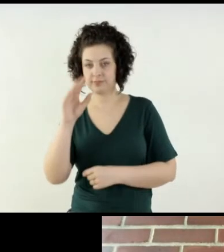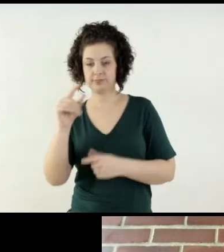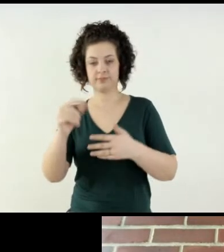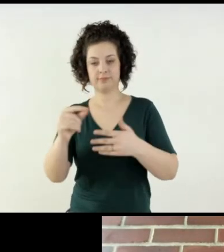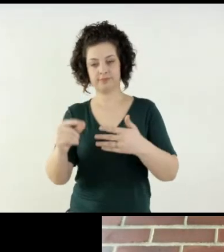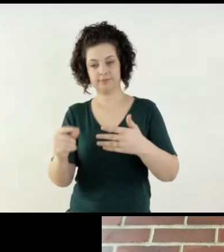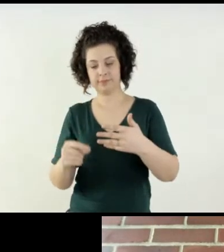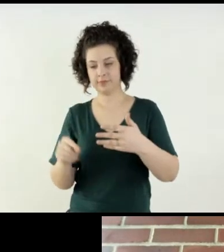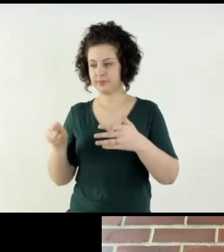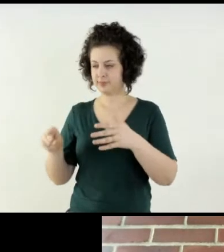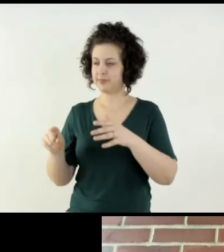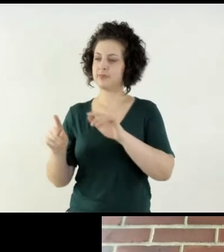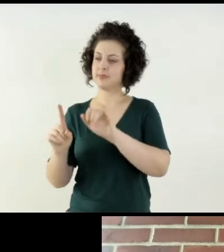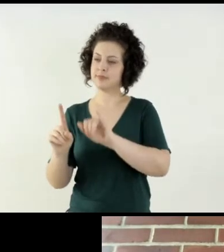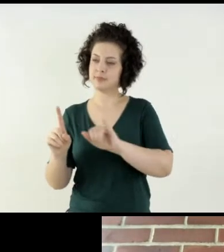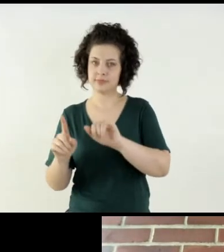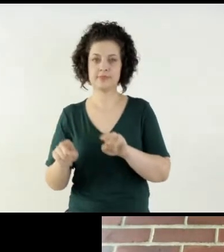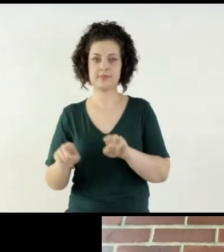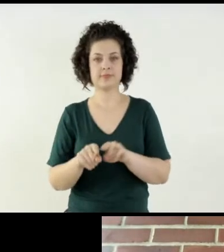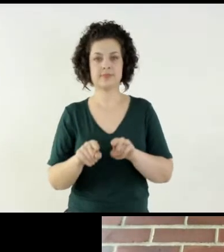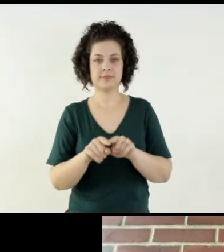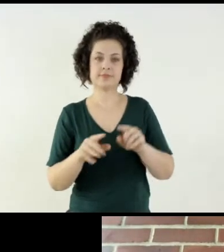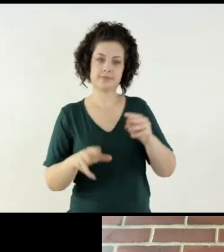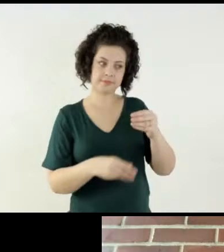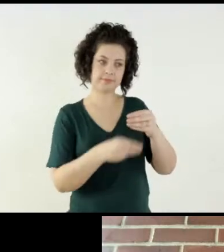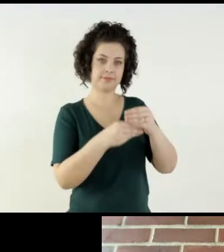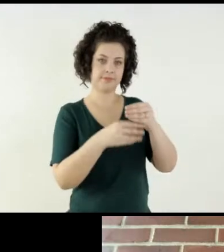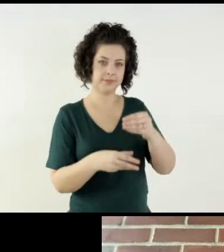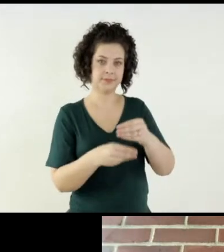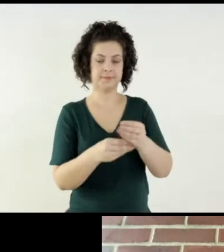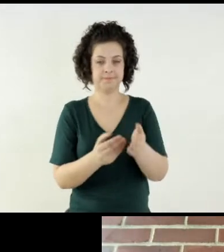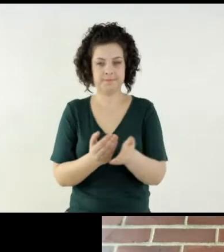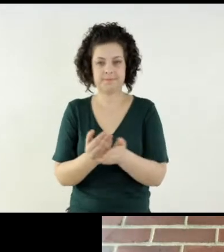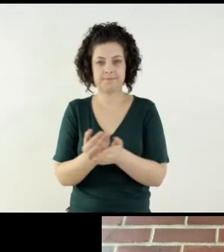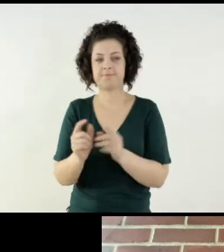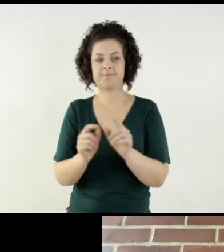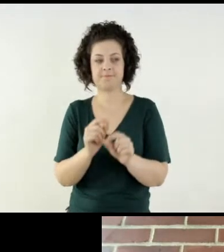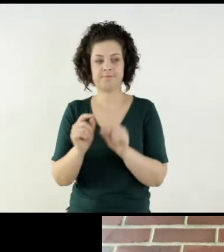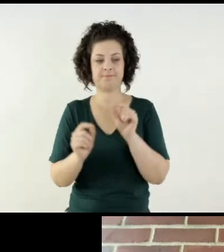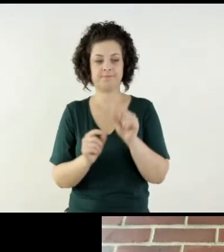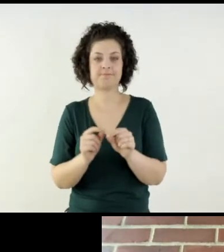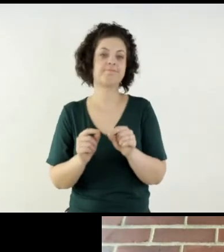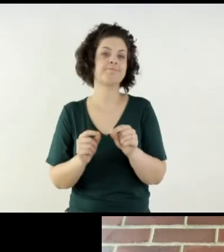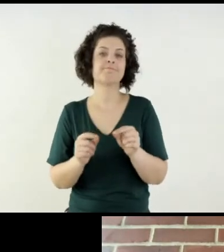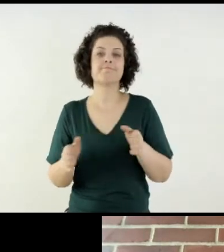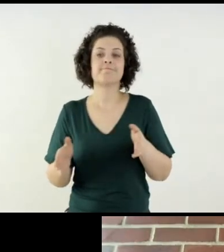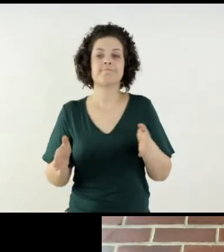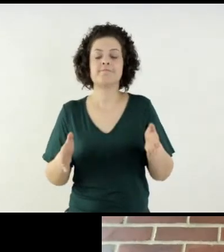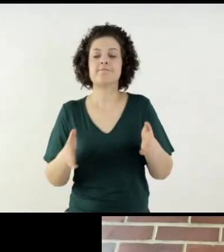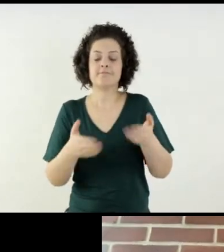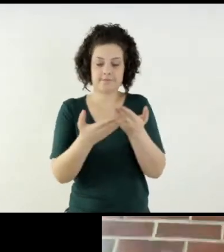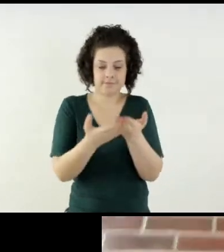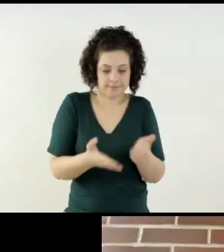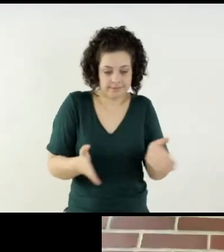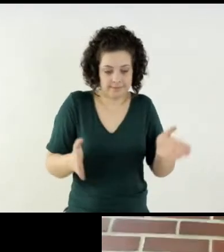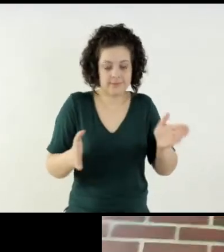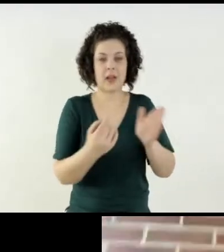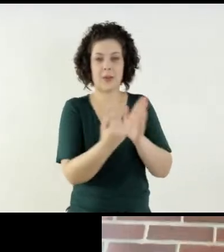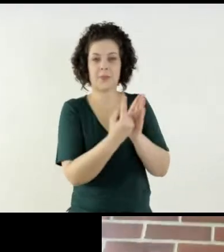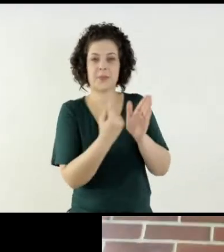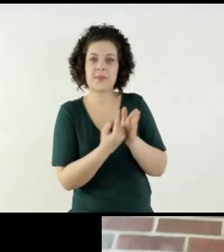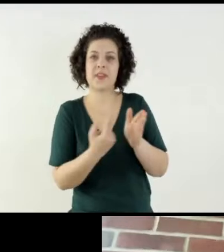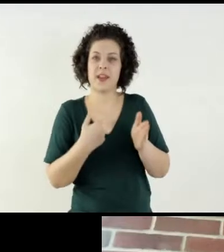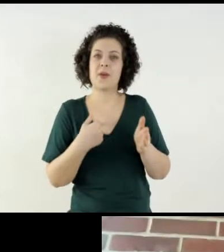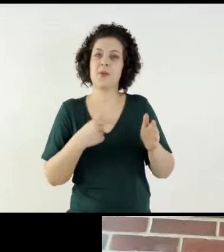to set up the grounds for a series of questions. And I would like to invite those who are here,